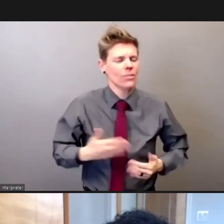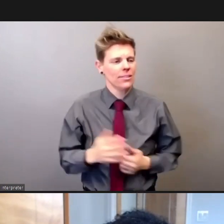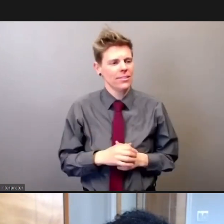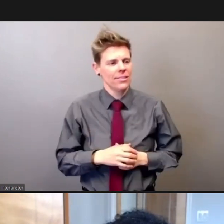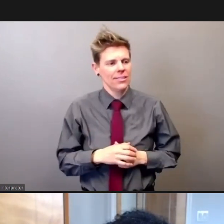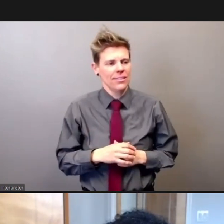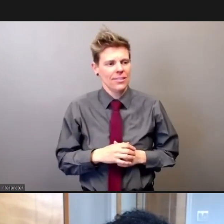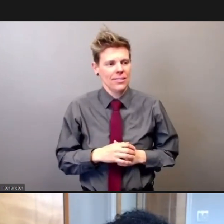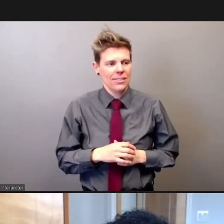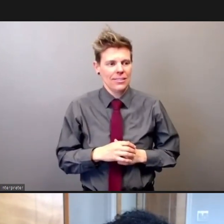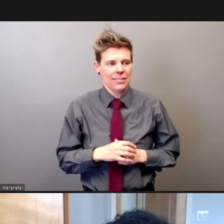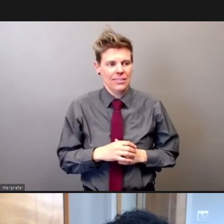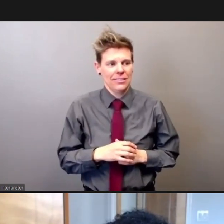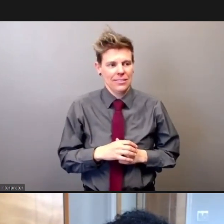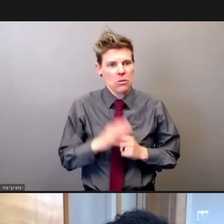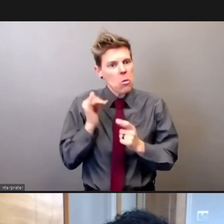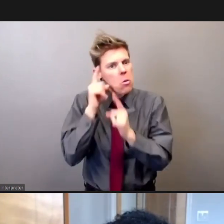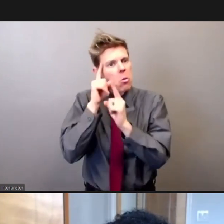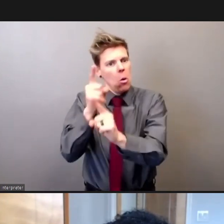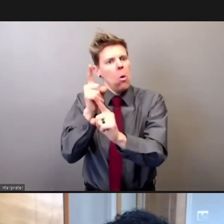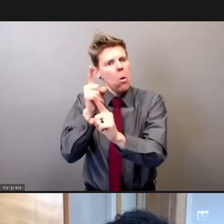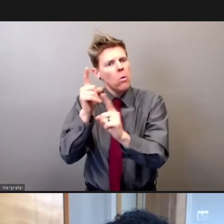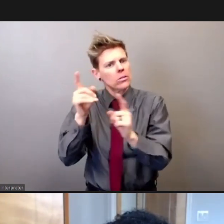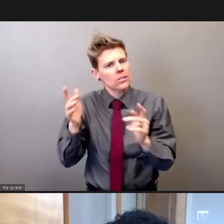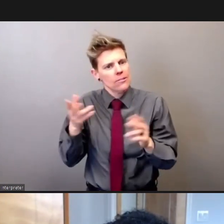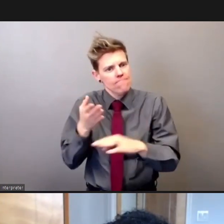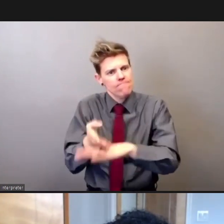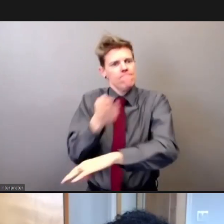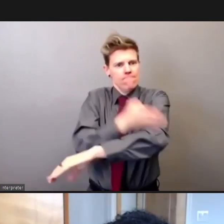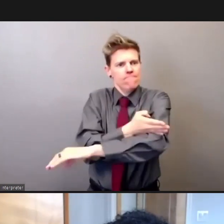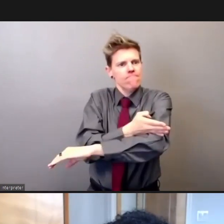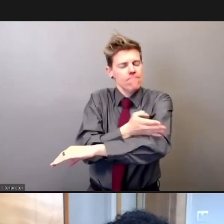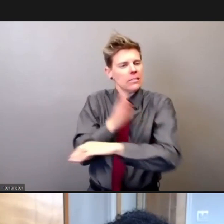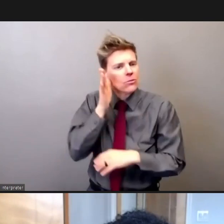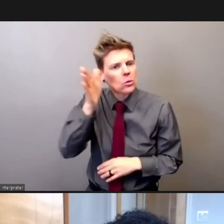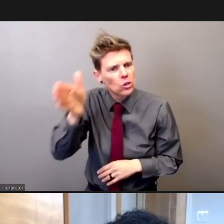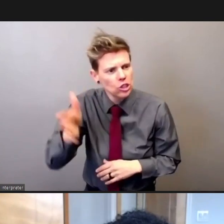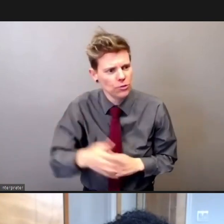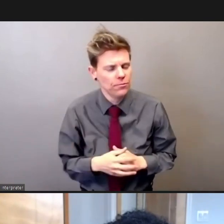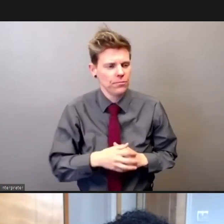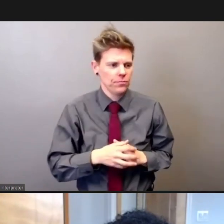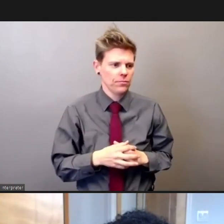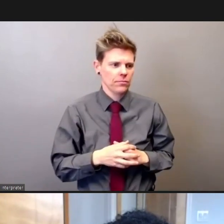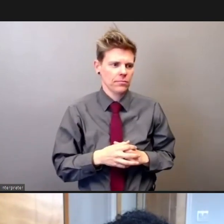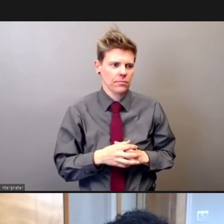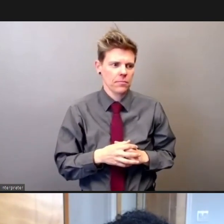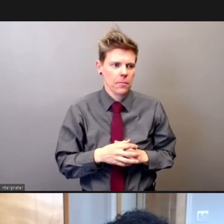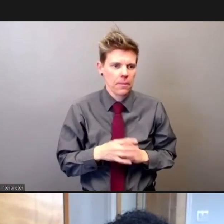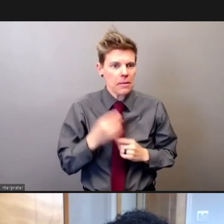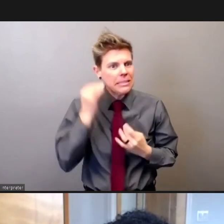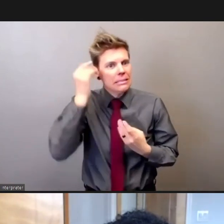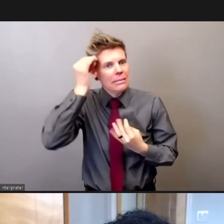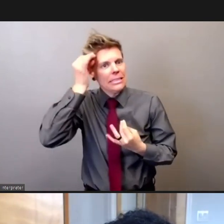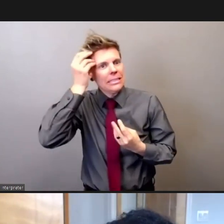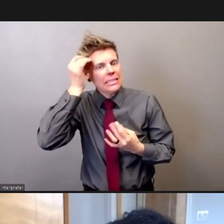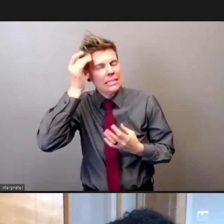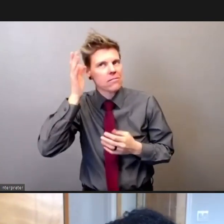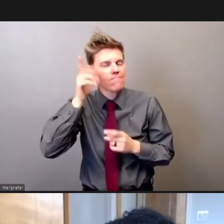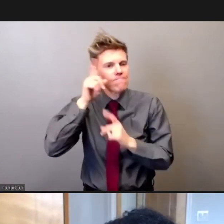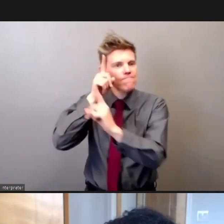goal. That's the desire. That's the construct of what we're thinking about in Green